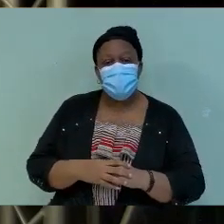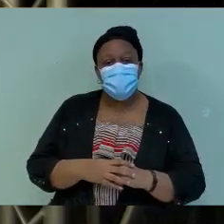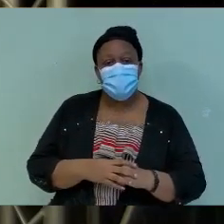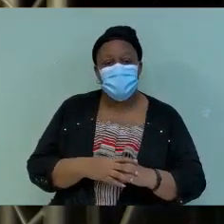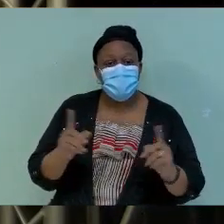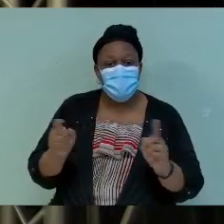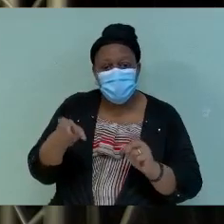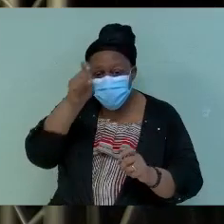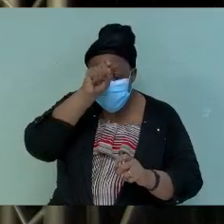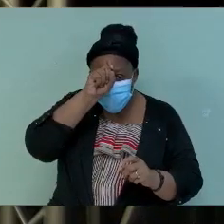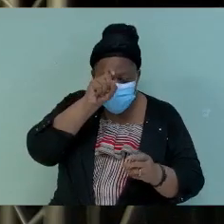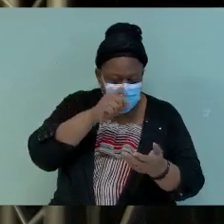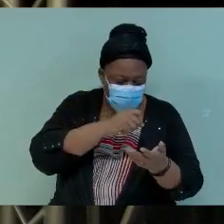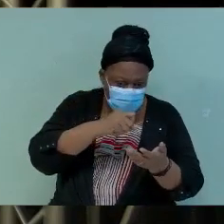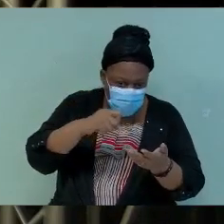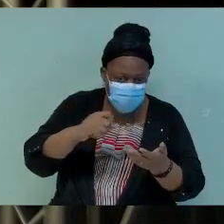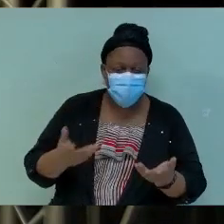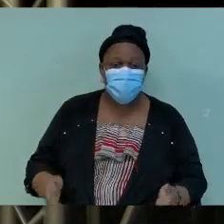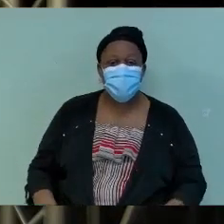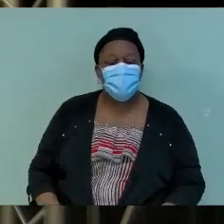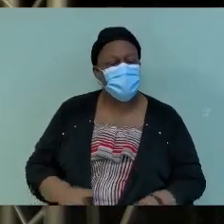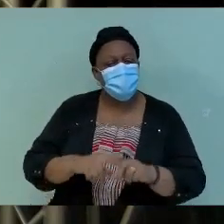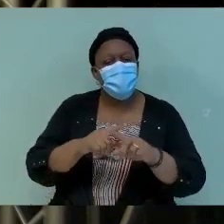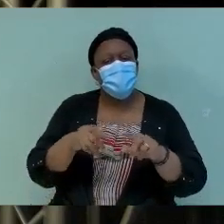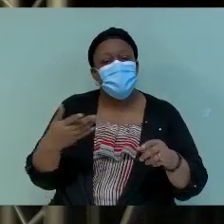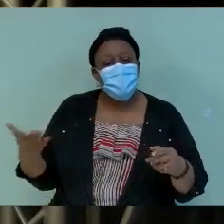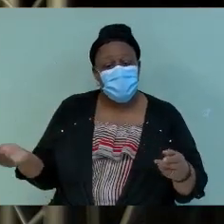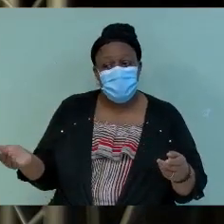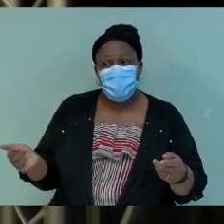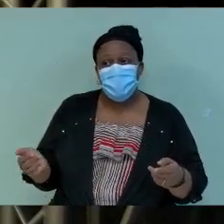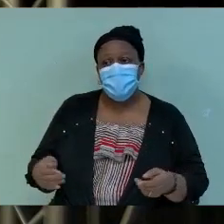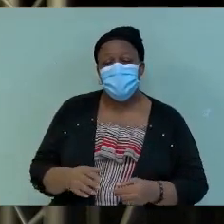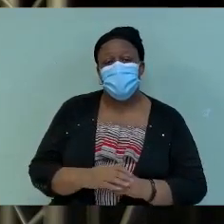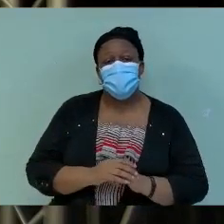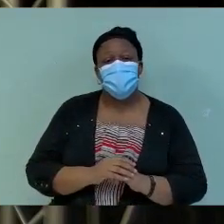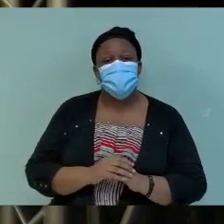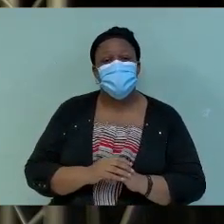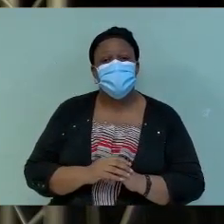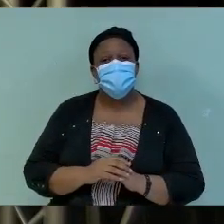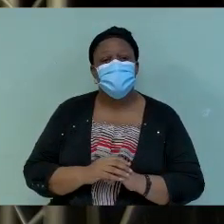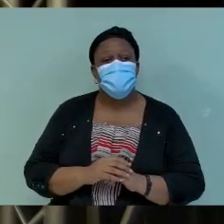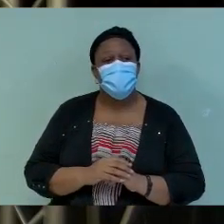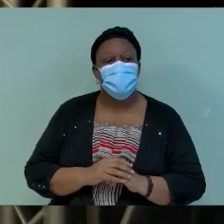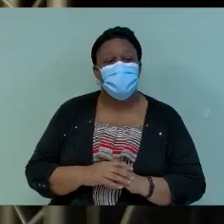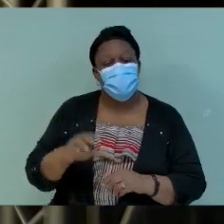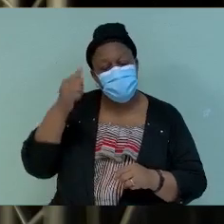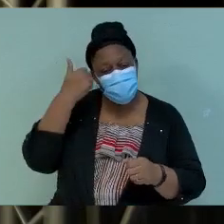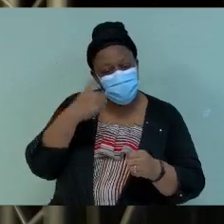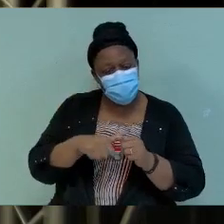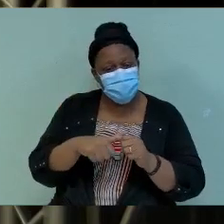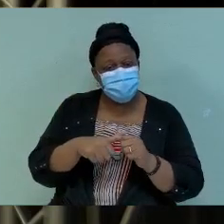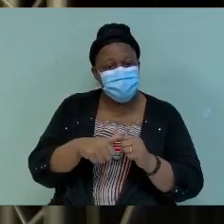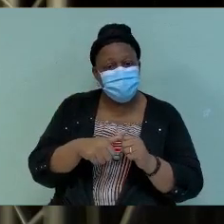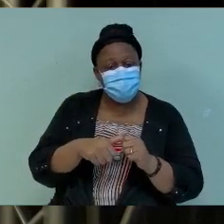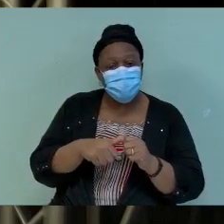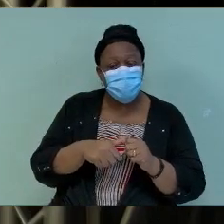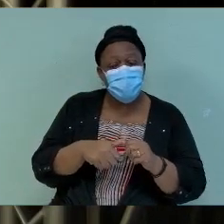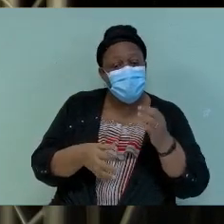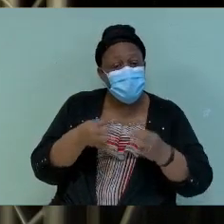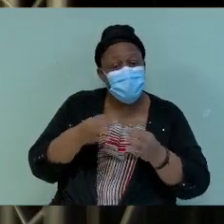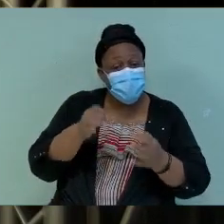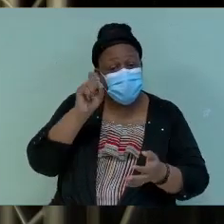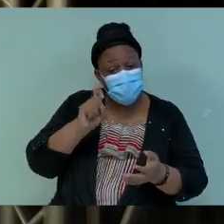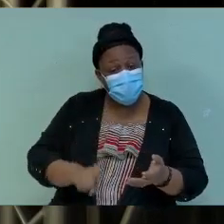you manage your emotions during this challenging time. And remember, if you need